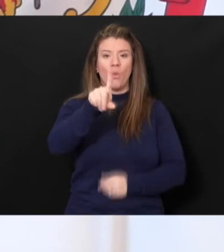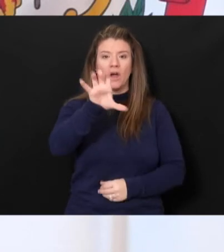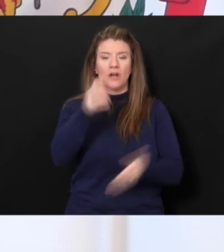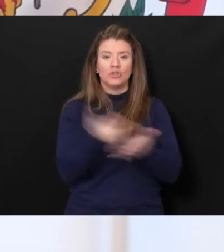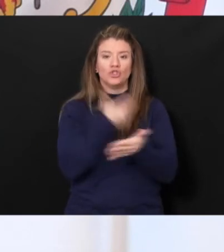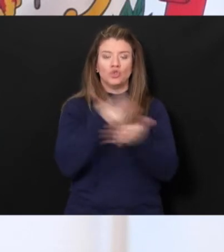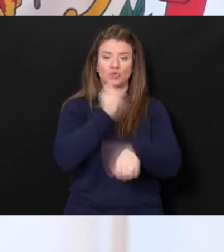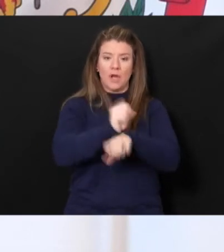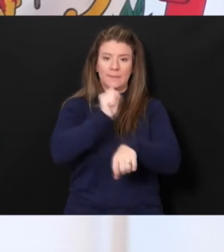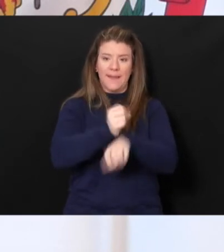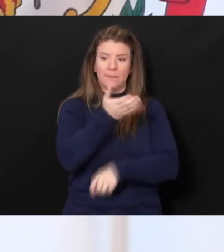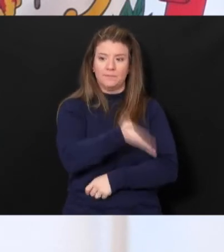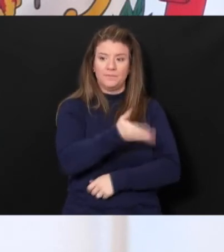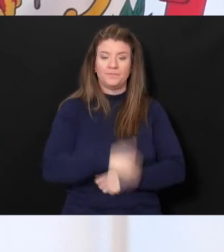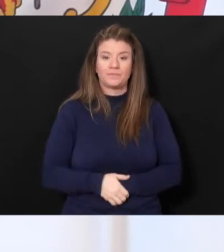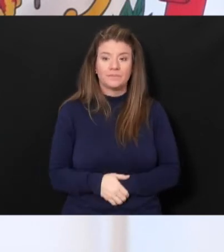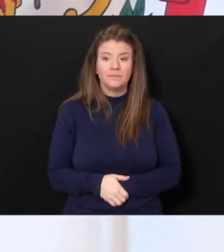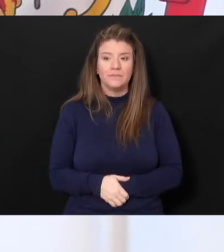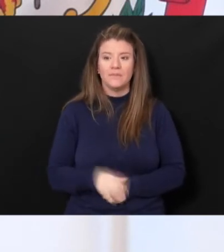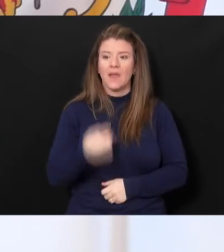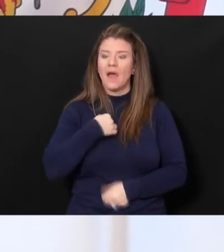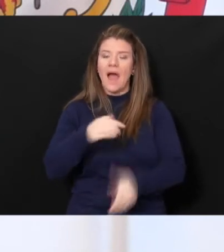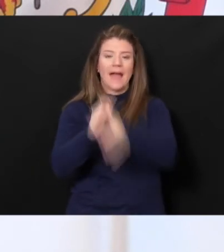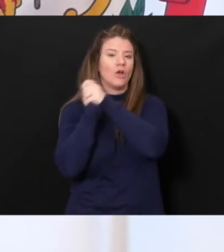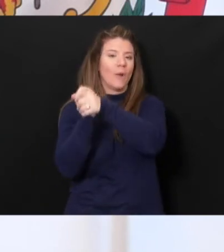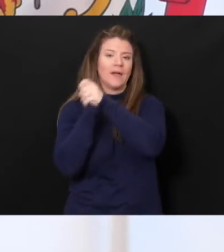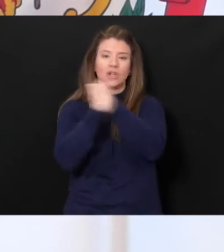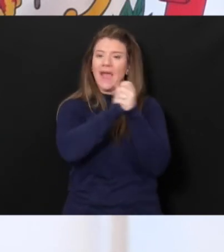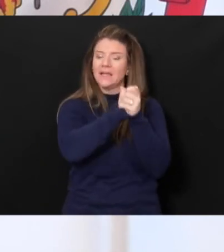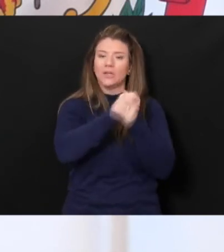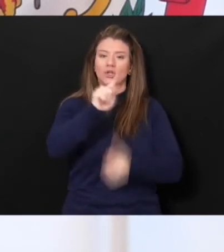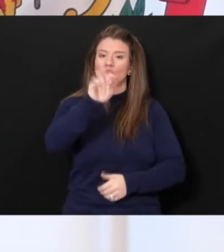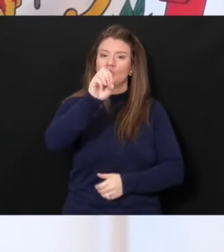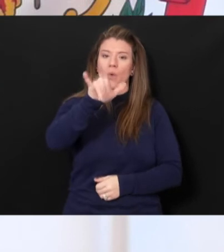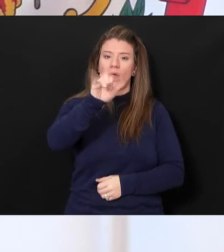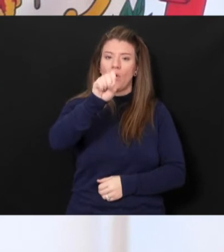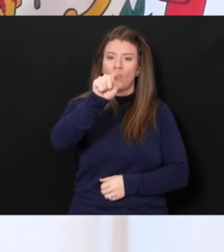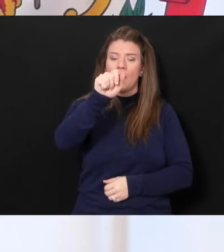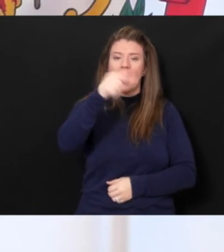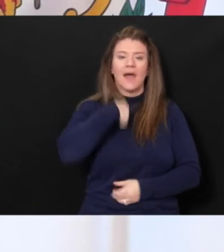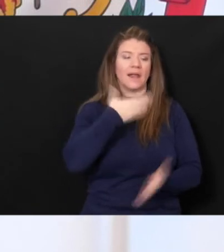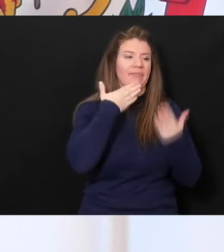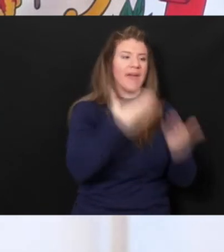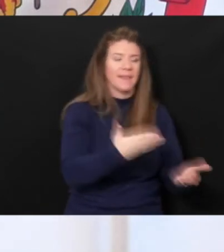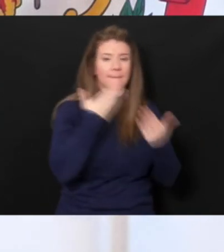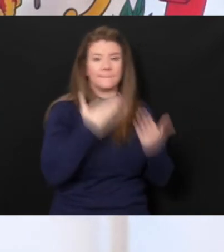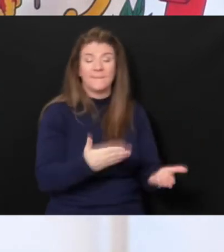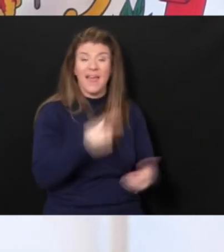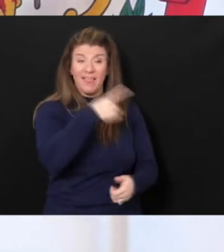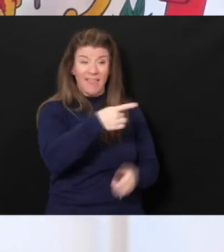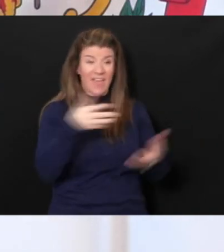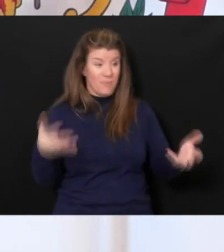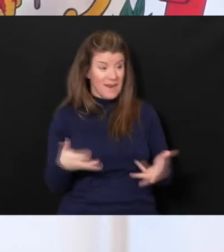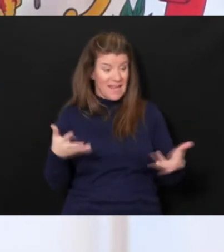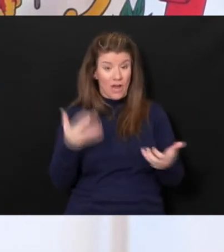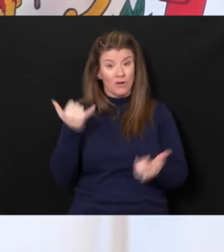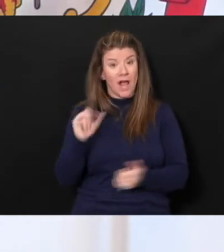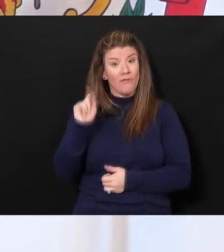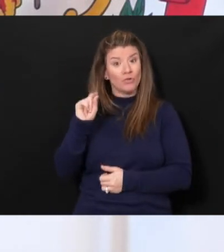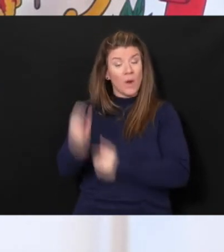that location. I congratulate Toyota, and I thank them beyond belief. They've been with us for 20